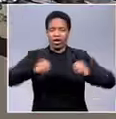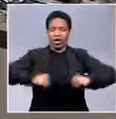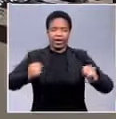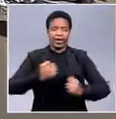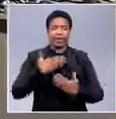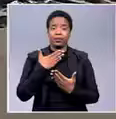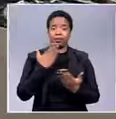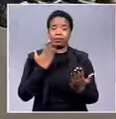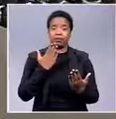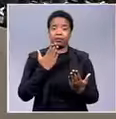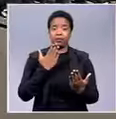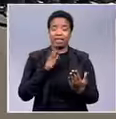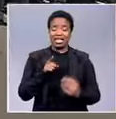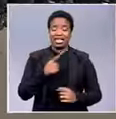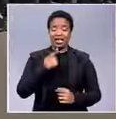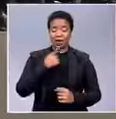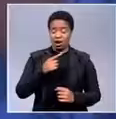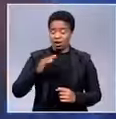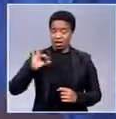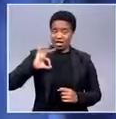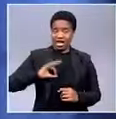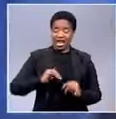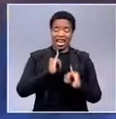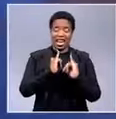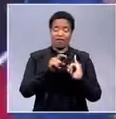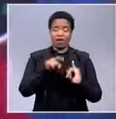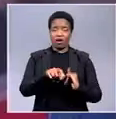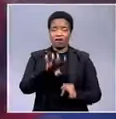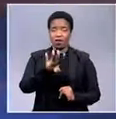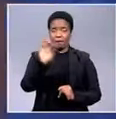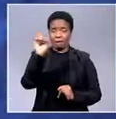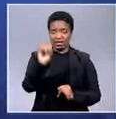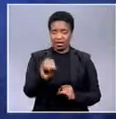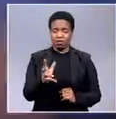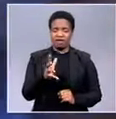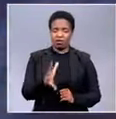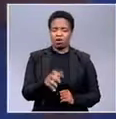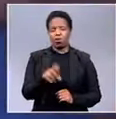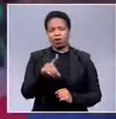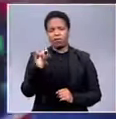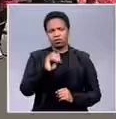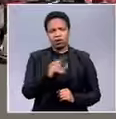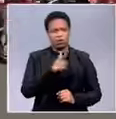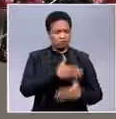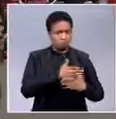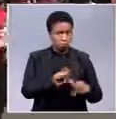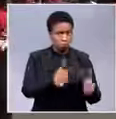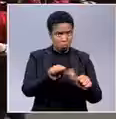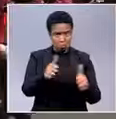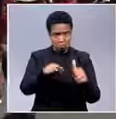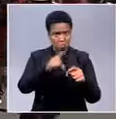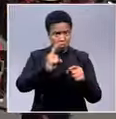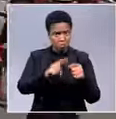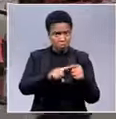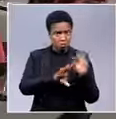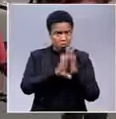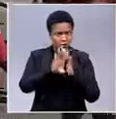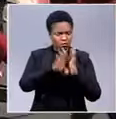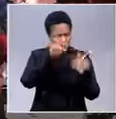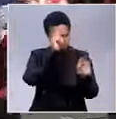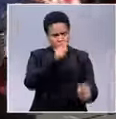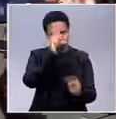is demanding a wage increase of 11.4% as well as 1% for recognition of improved qualifications